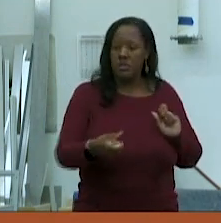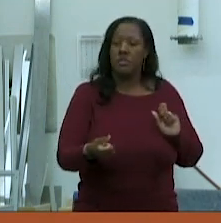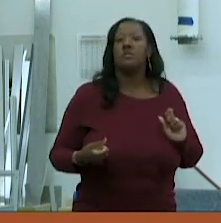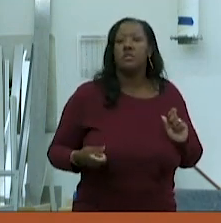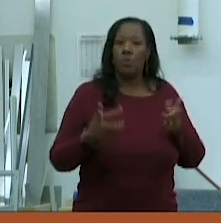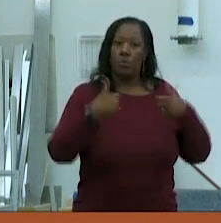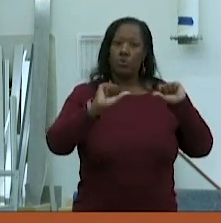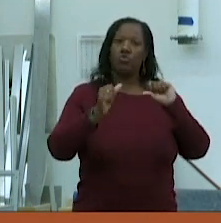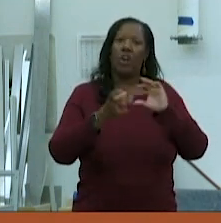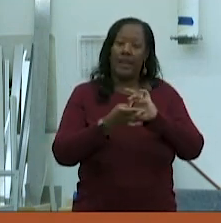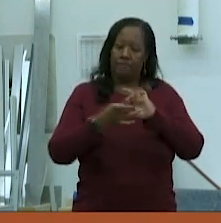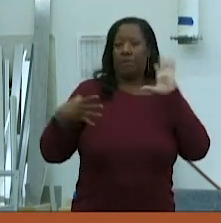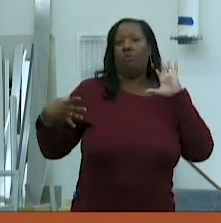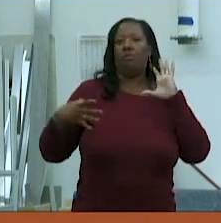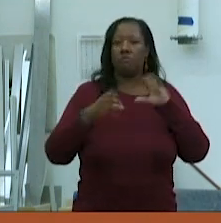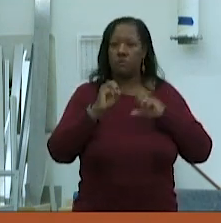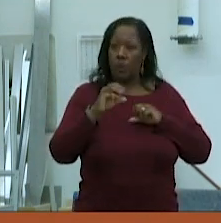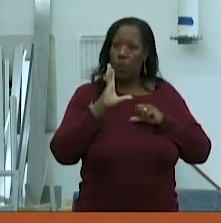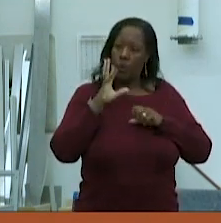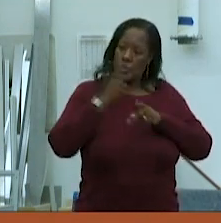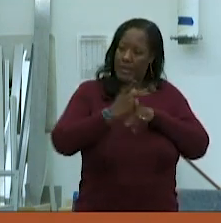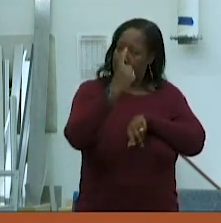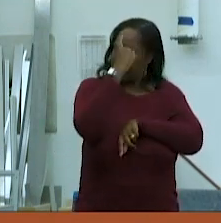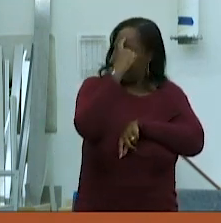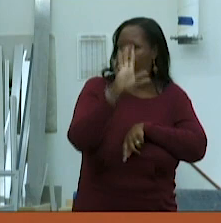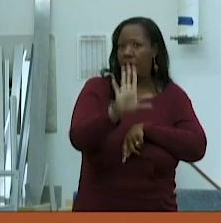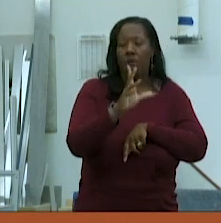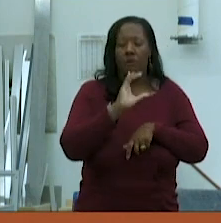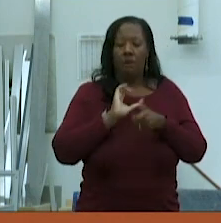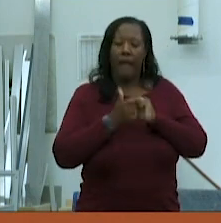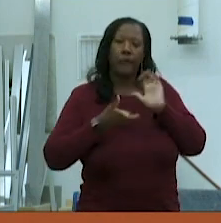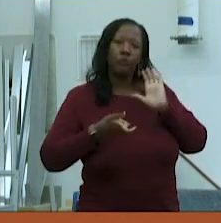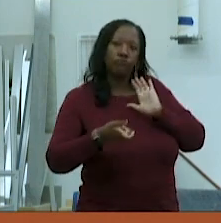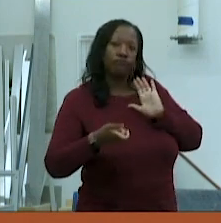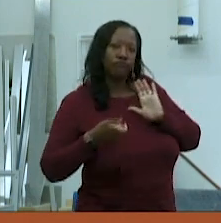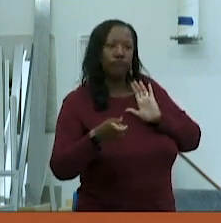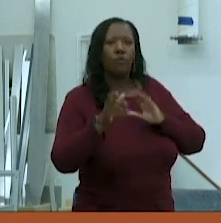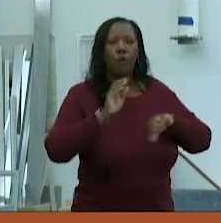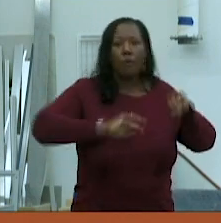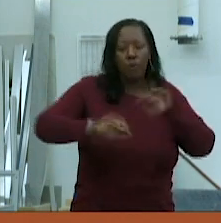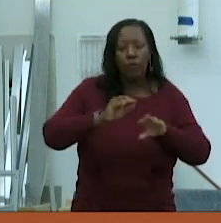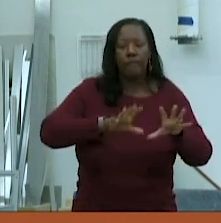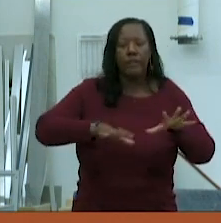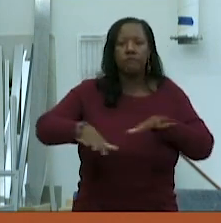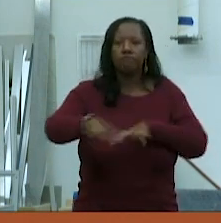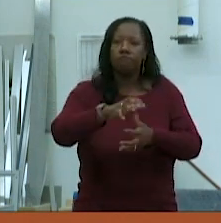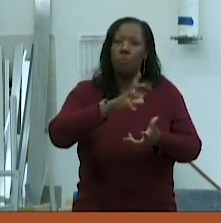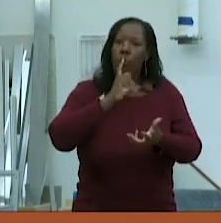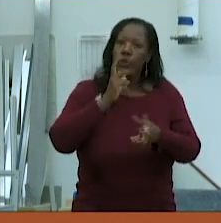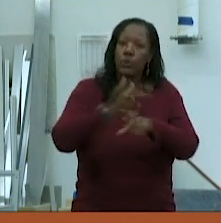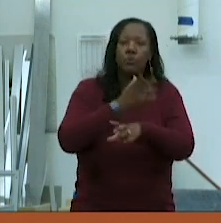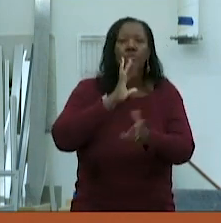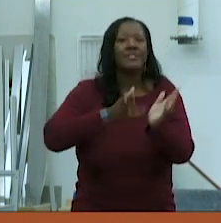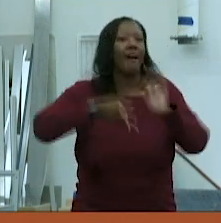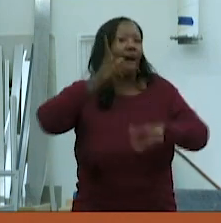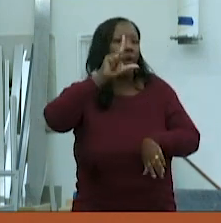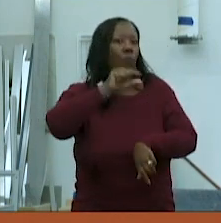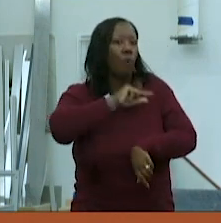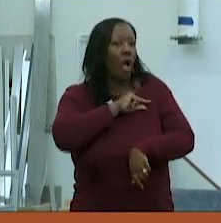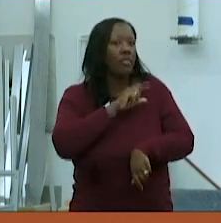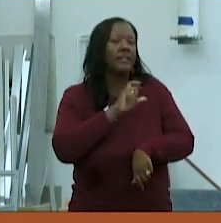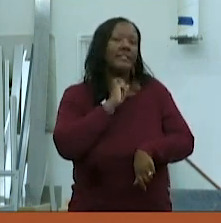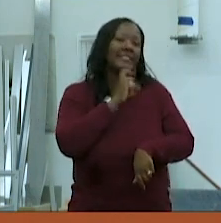off the table. So keep that in mind. Bearings and bushing on moving joints. You want to use high quality components,